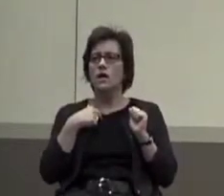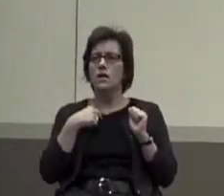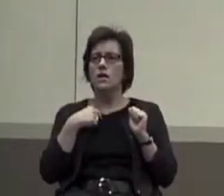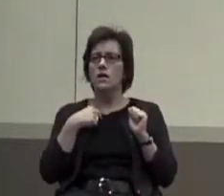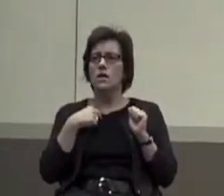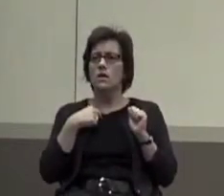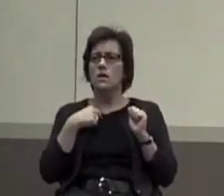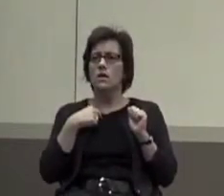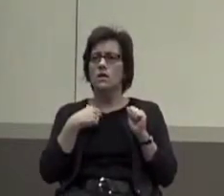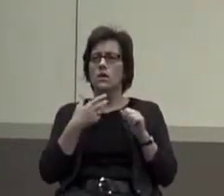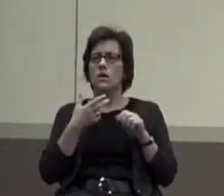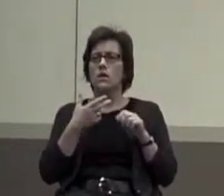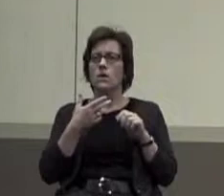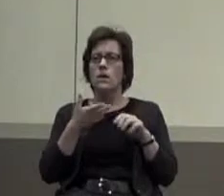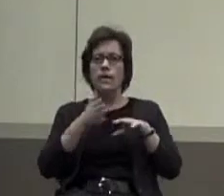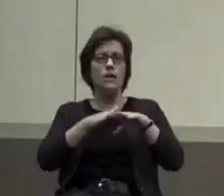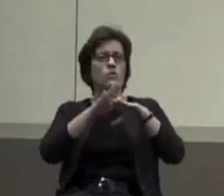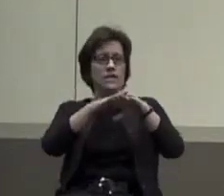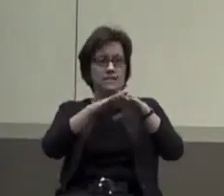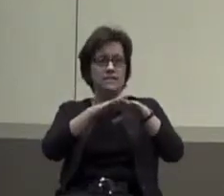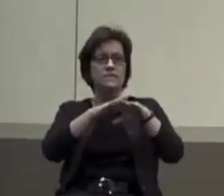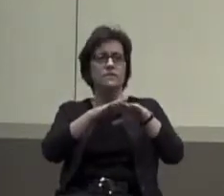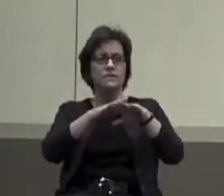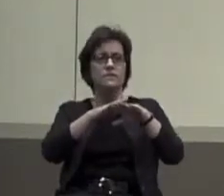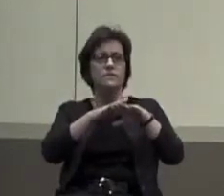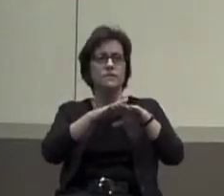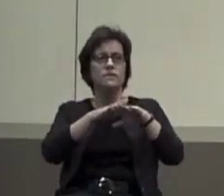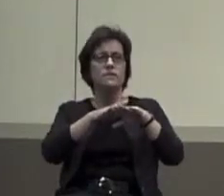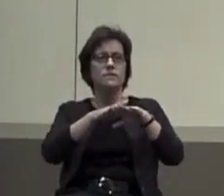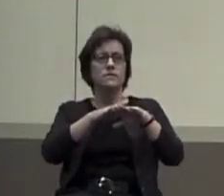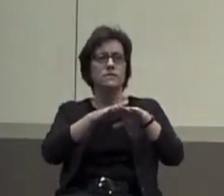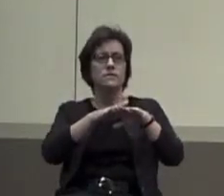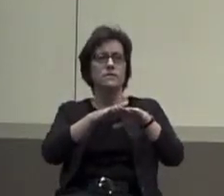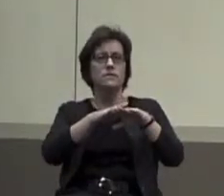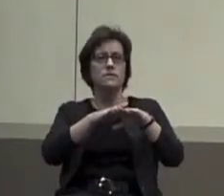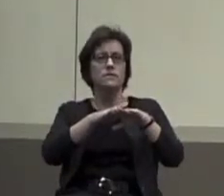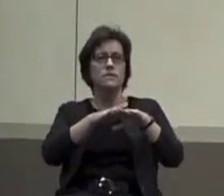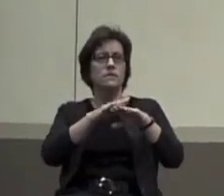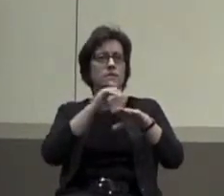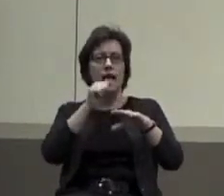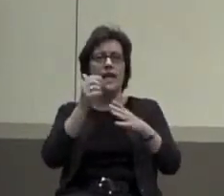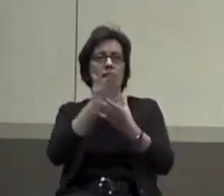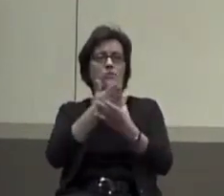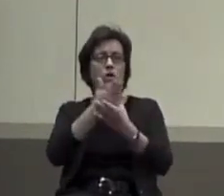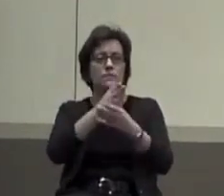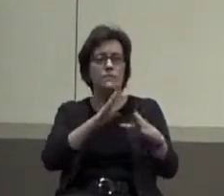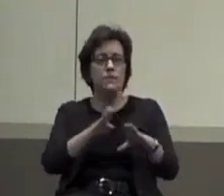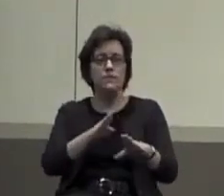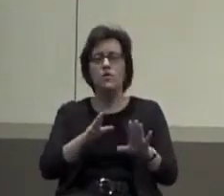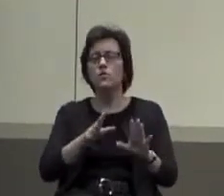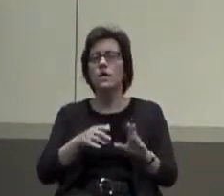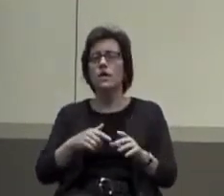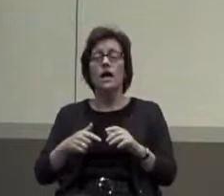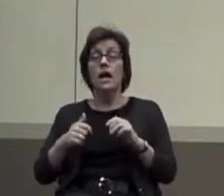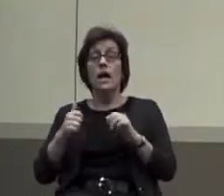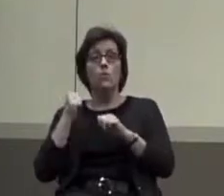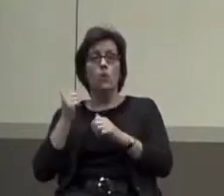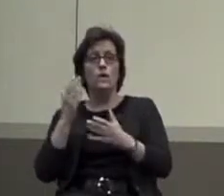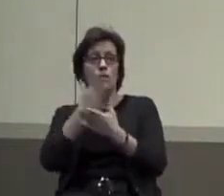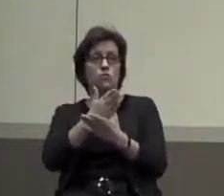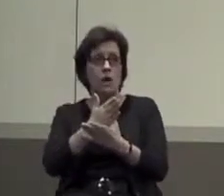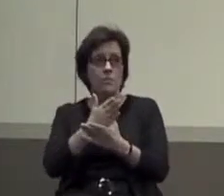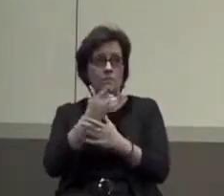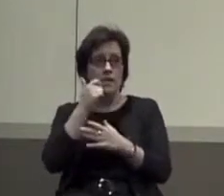increase my behavior of not interrupt, or yeah. Oh, sorry, I'm not going to interrupt you because I want to avoid that